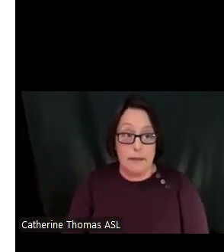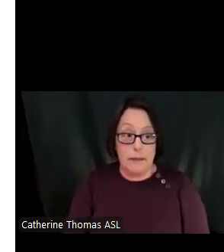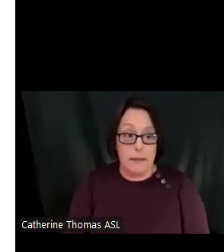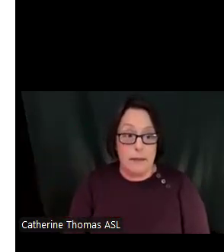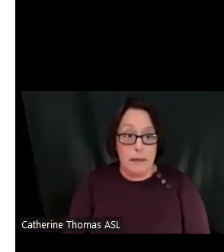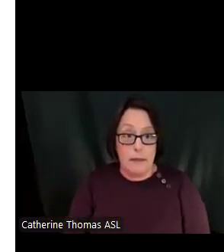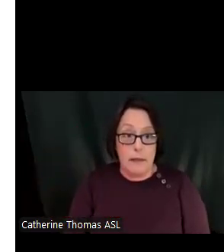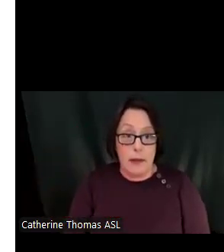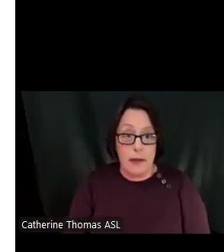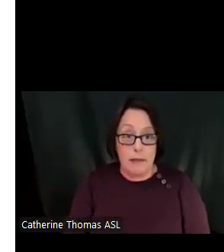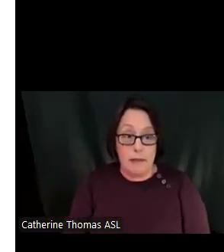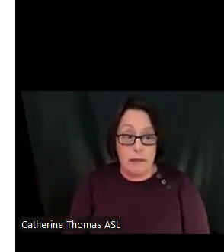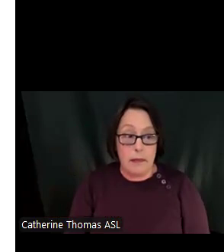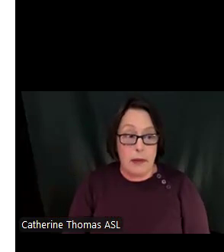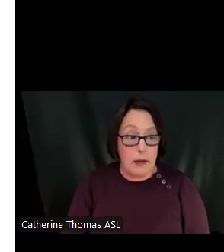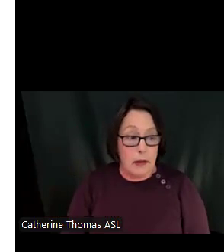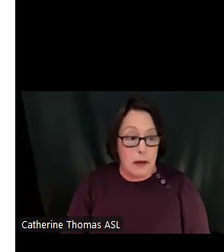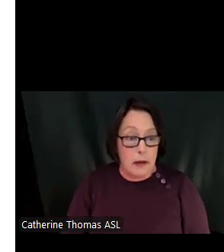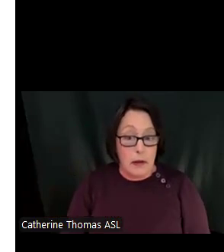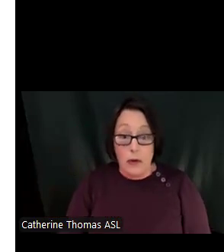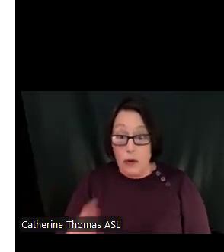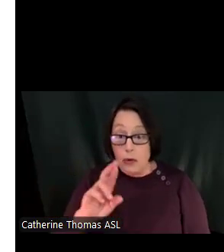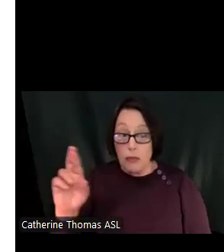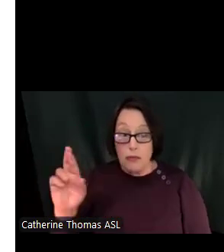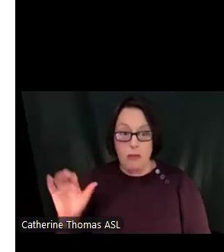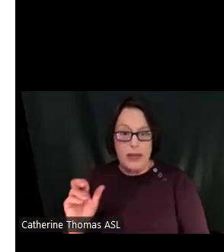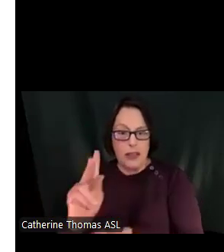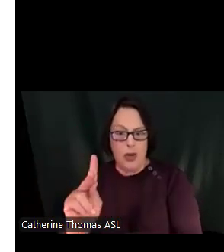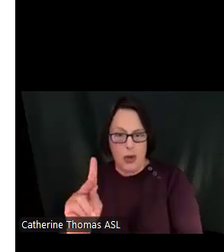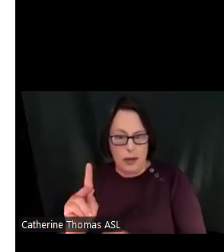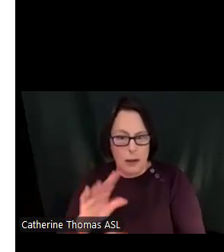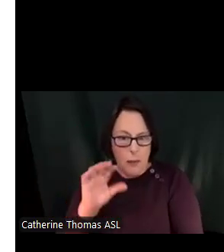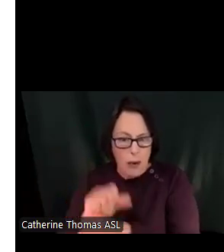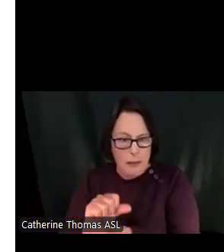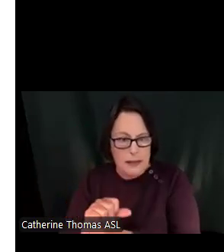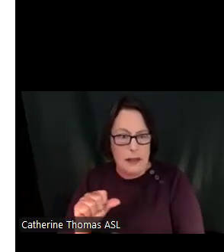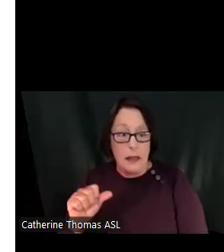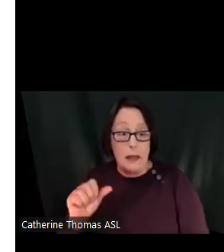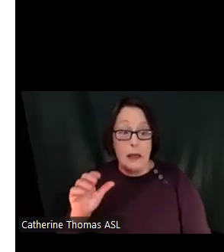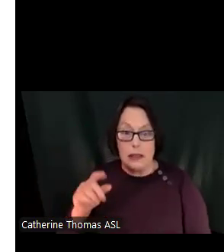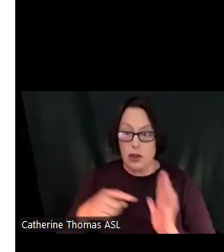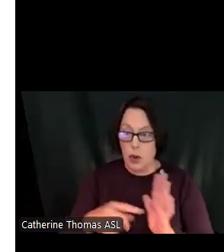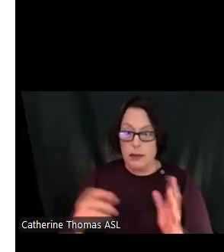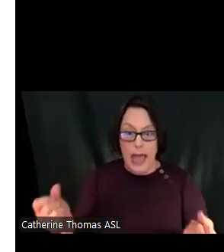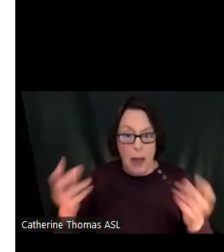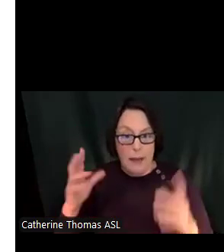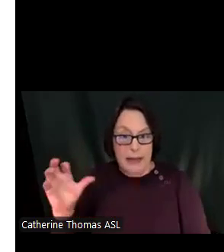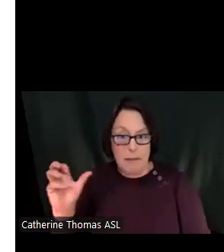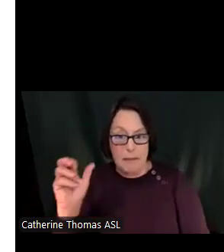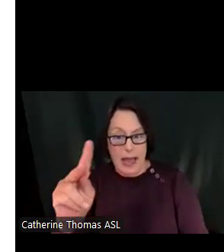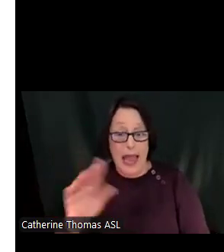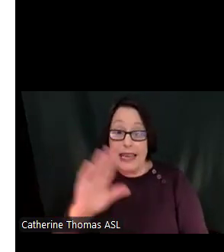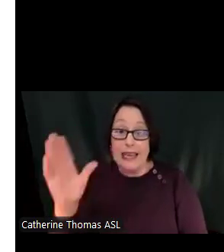Returned and unfilled. This metric measures how many filled requests were returned and were never